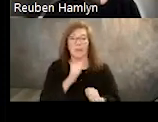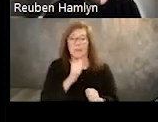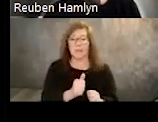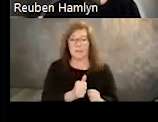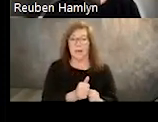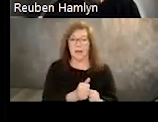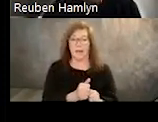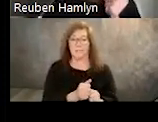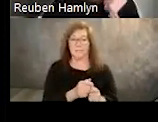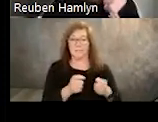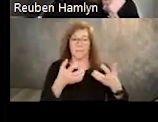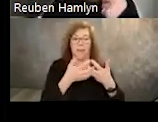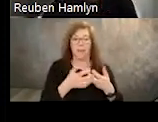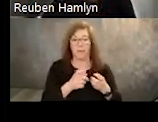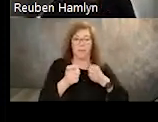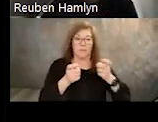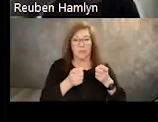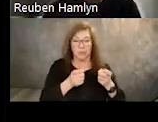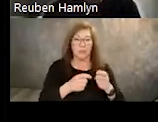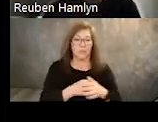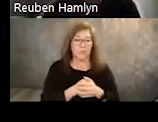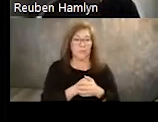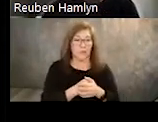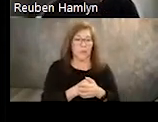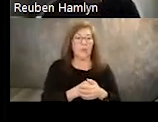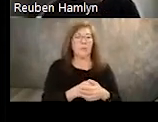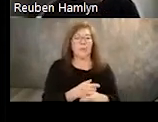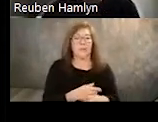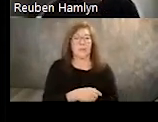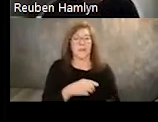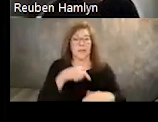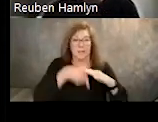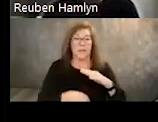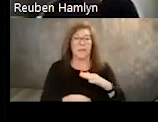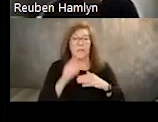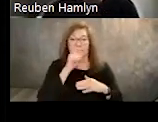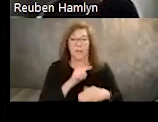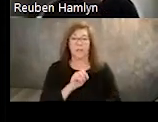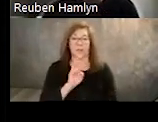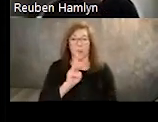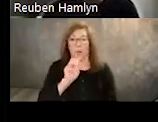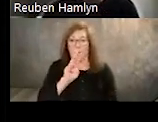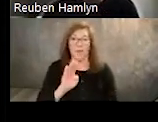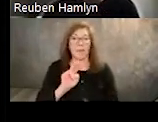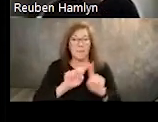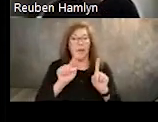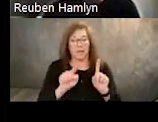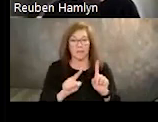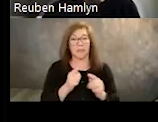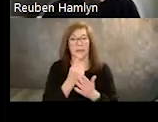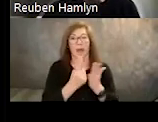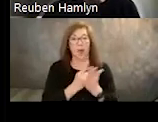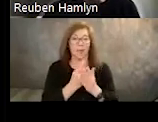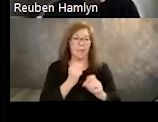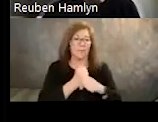customization control, at least with this tool that we use, which is Deepfakes Web. And it did take a few hours to generate